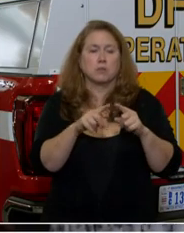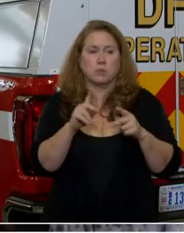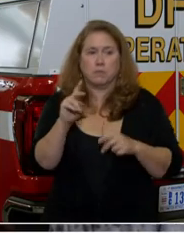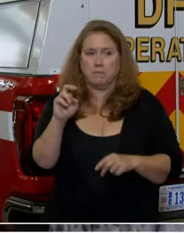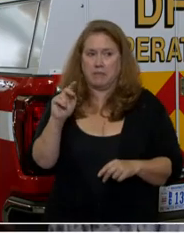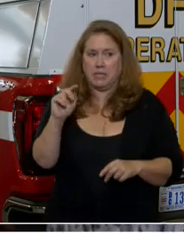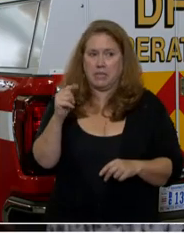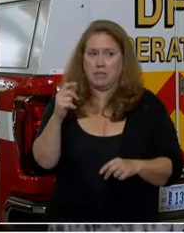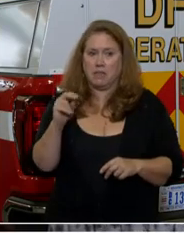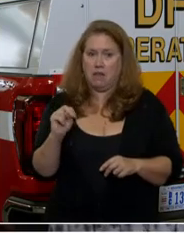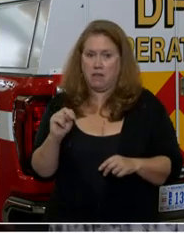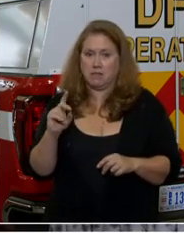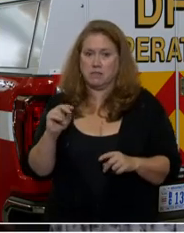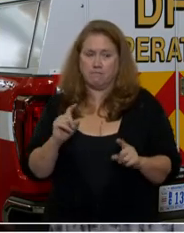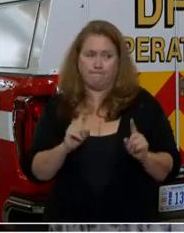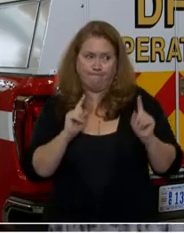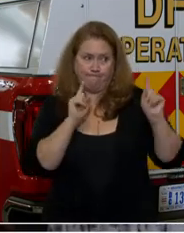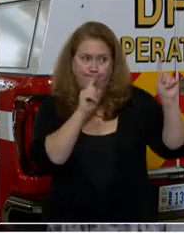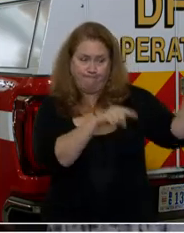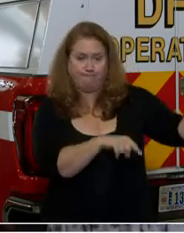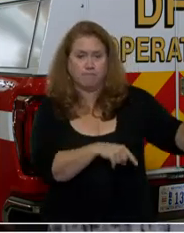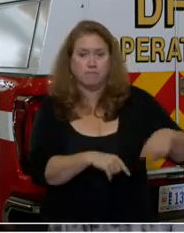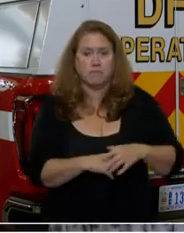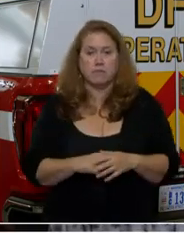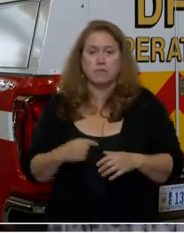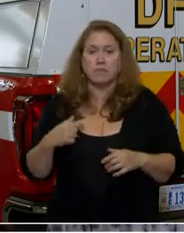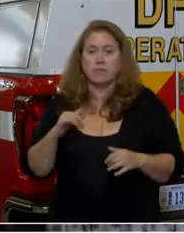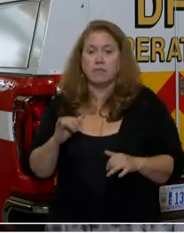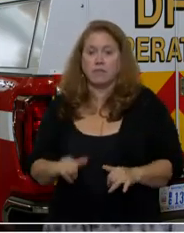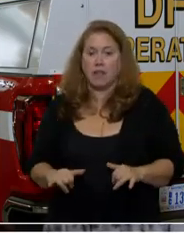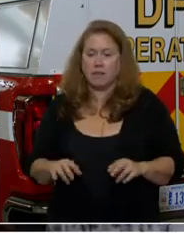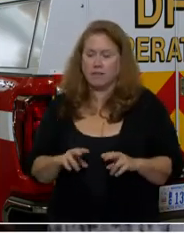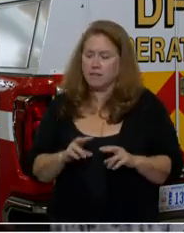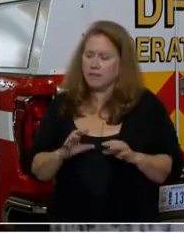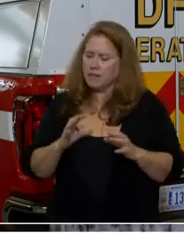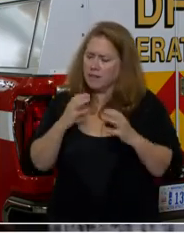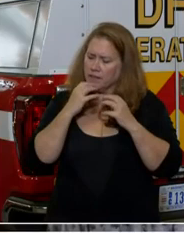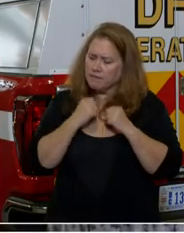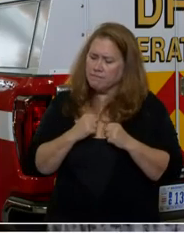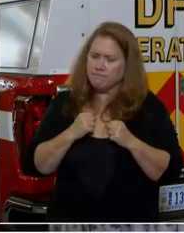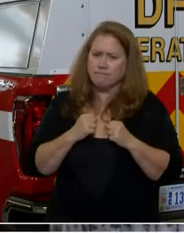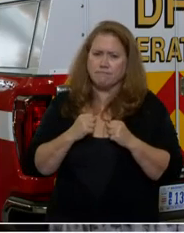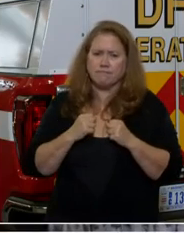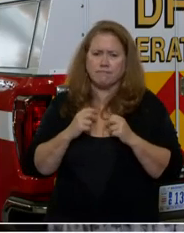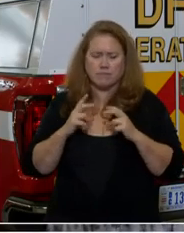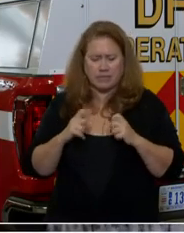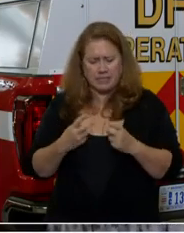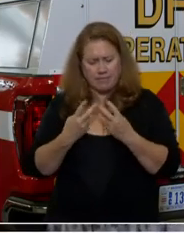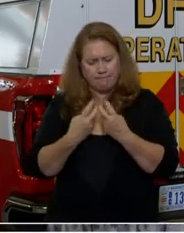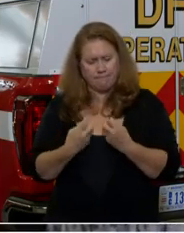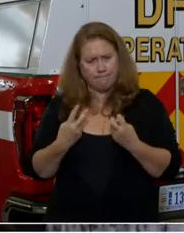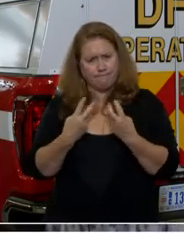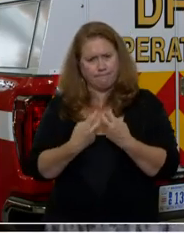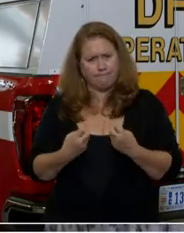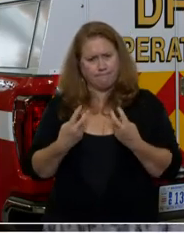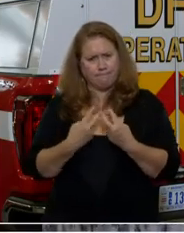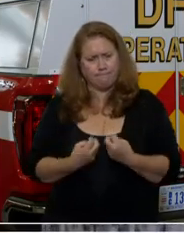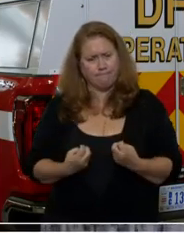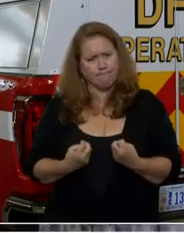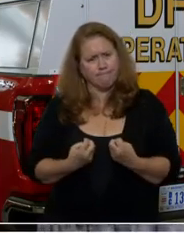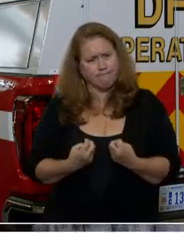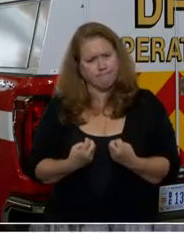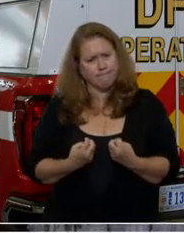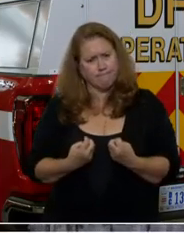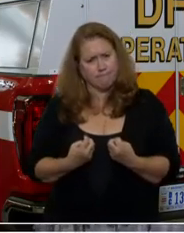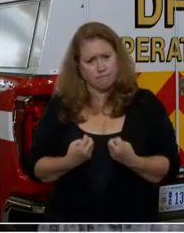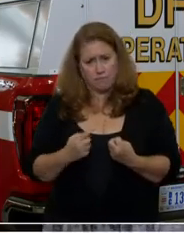this event is really to reflect, and that reflection includes whether we continue to be as prepared as